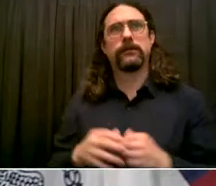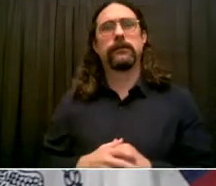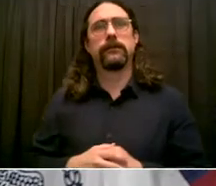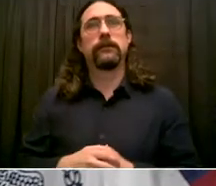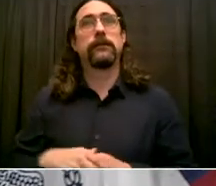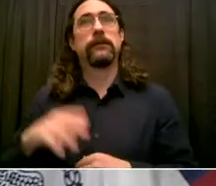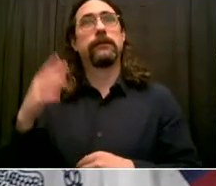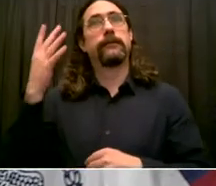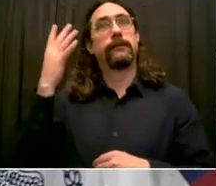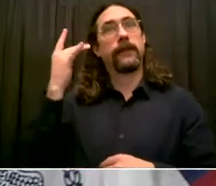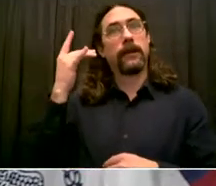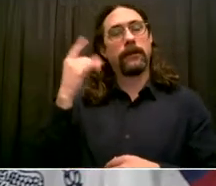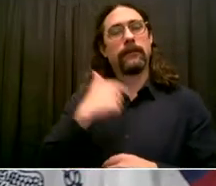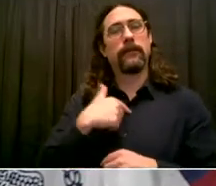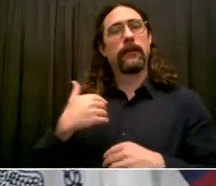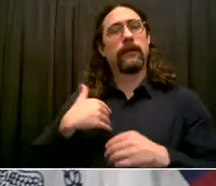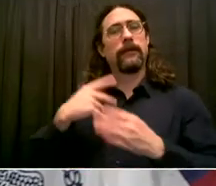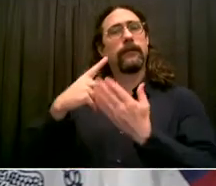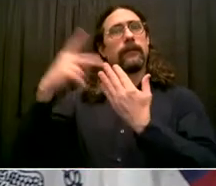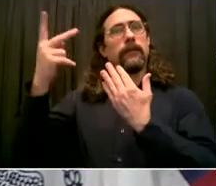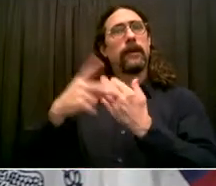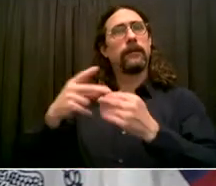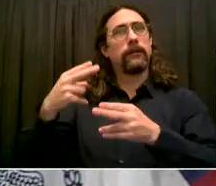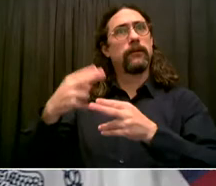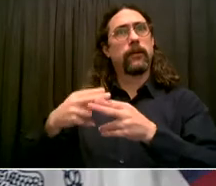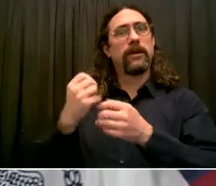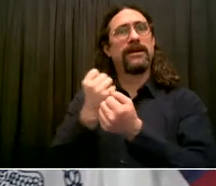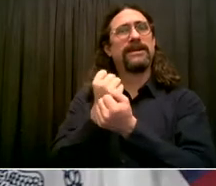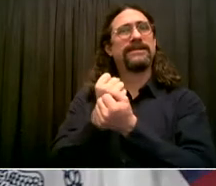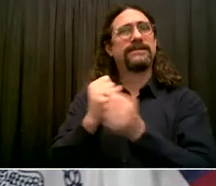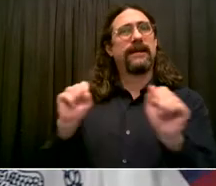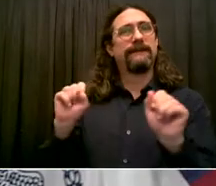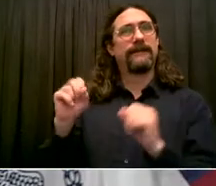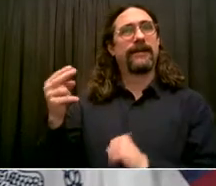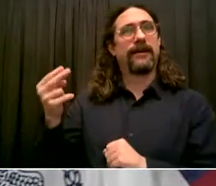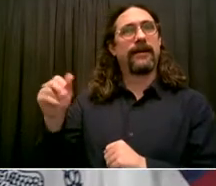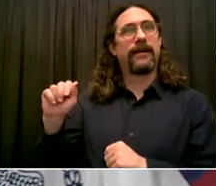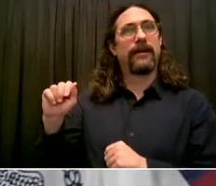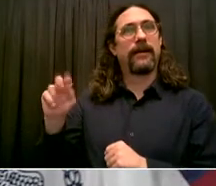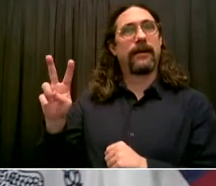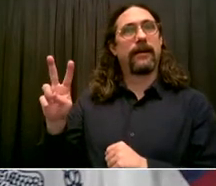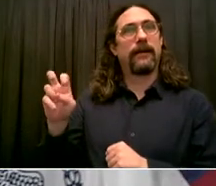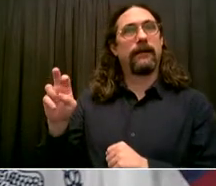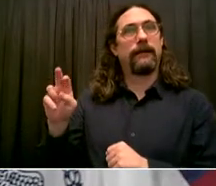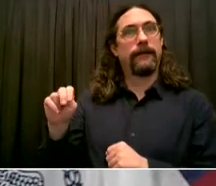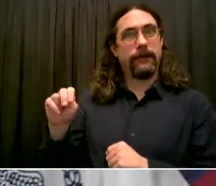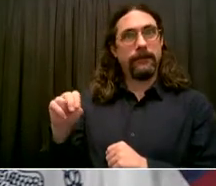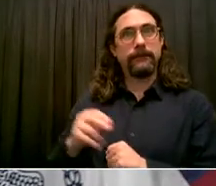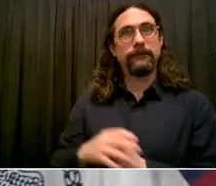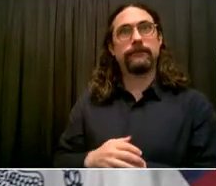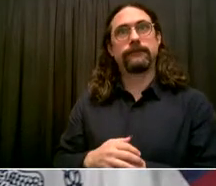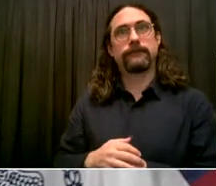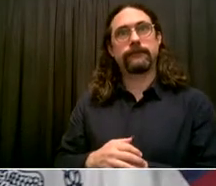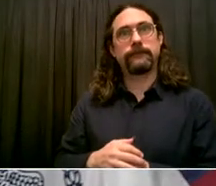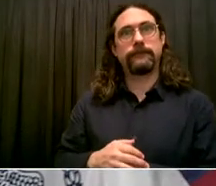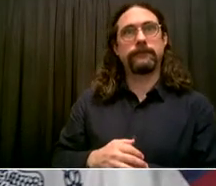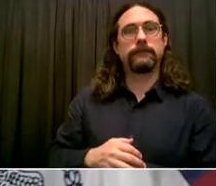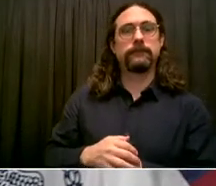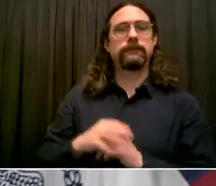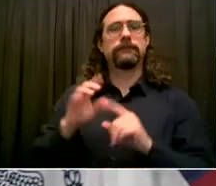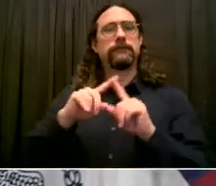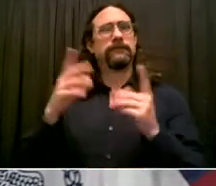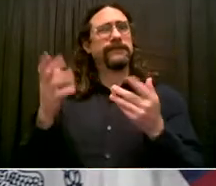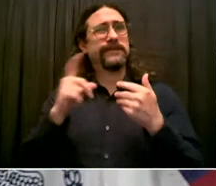amidst the COVID, they went out, they engaged homeless folks, they got them in. That continues, and we're now going to be able to ramp that up a lot more as we are fighting